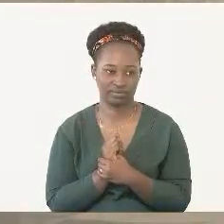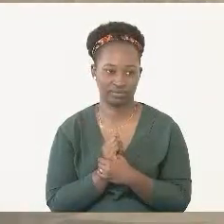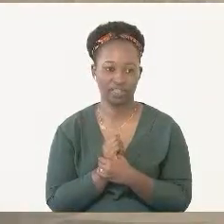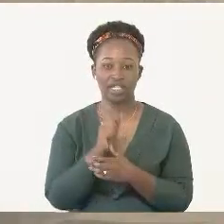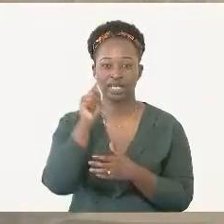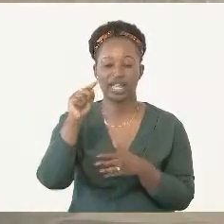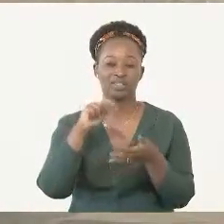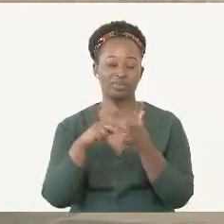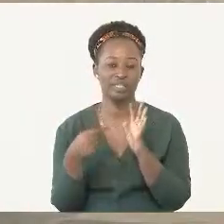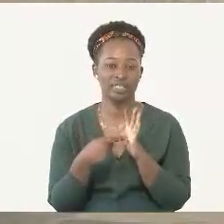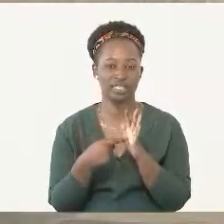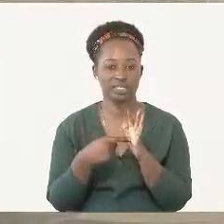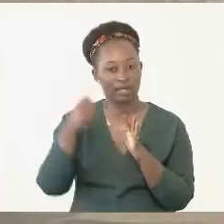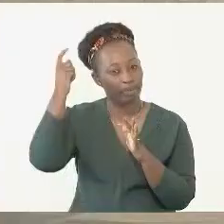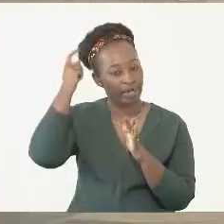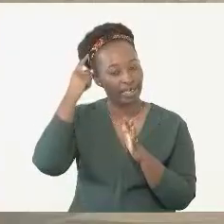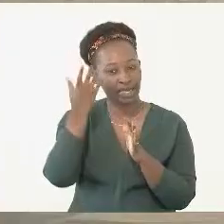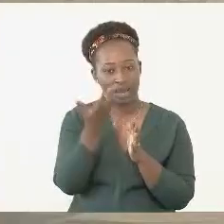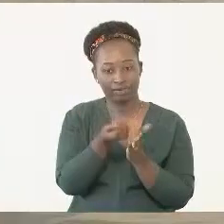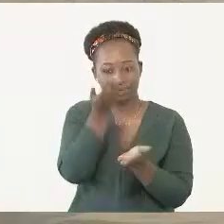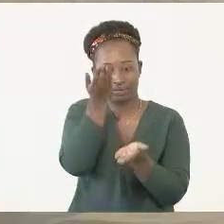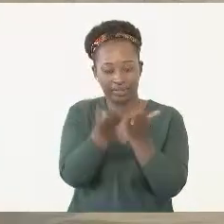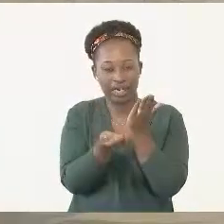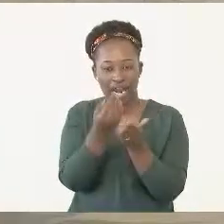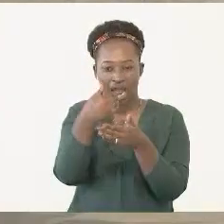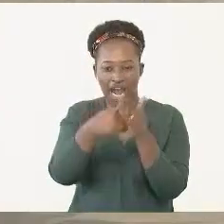That means the brain weighs about